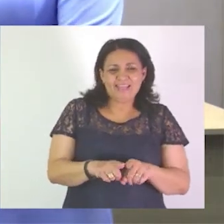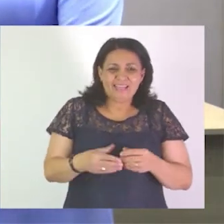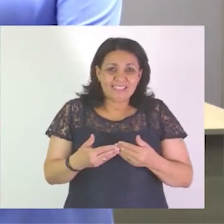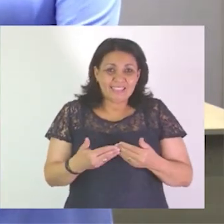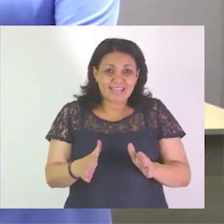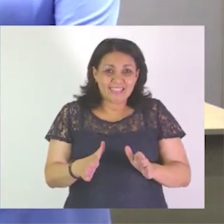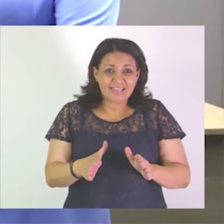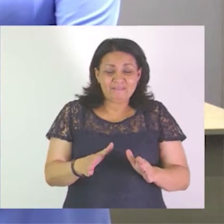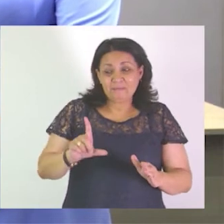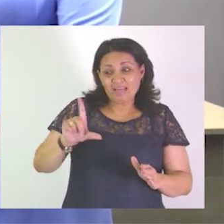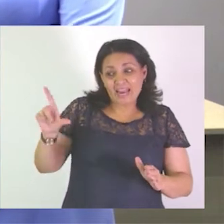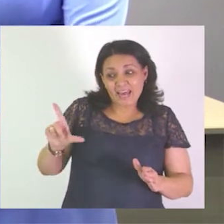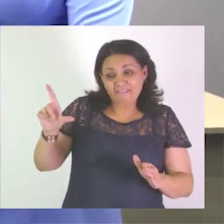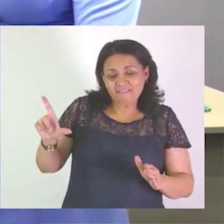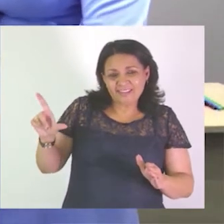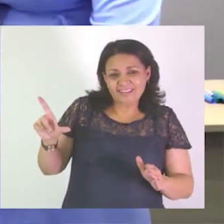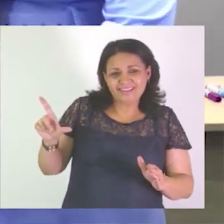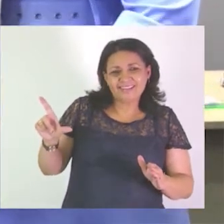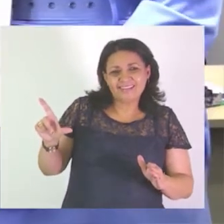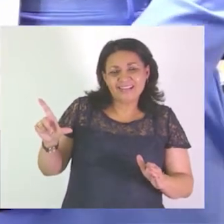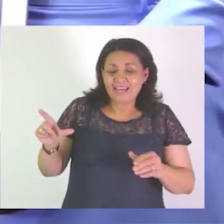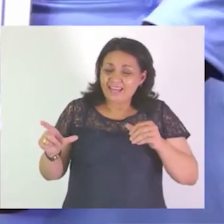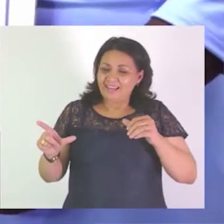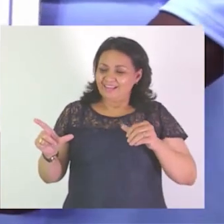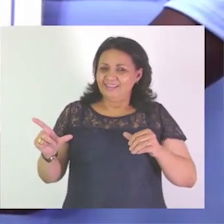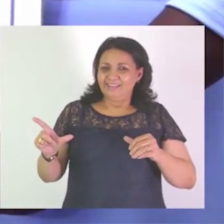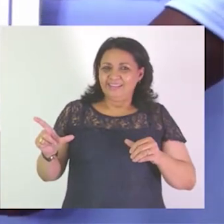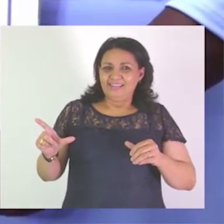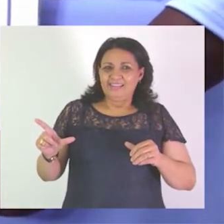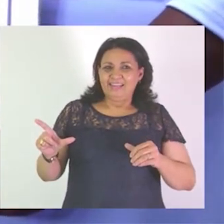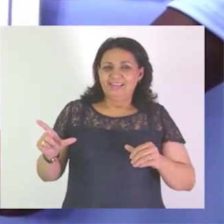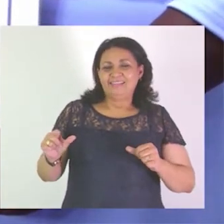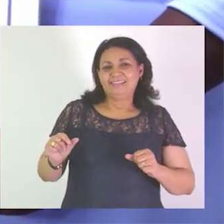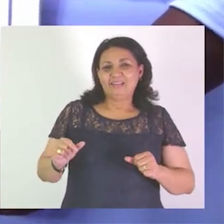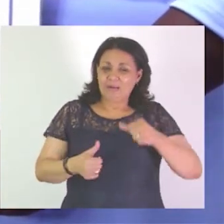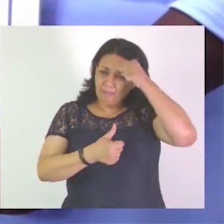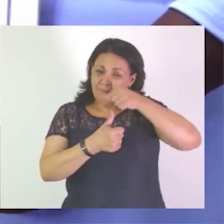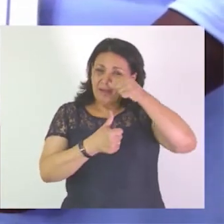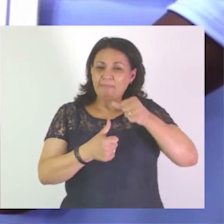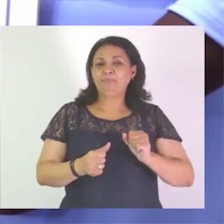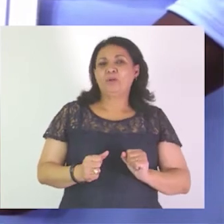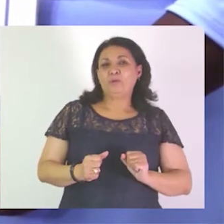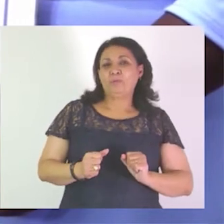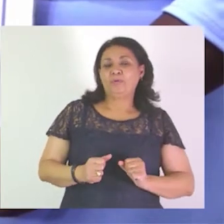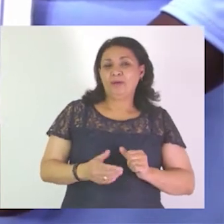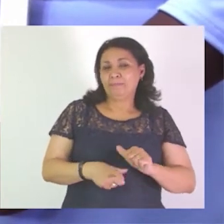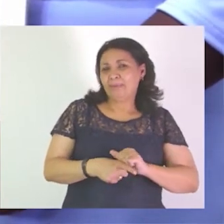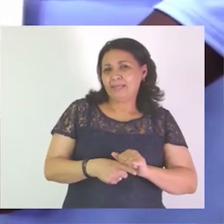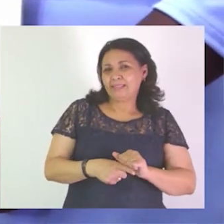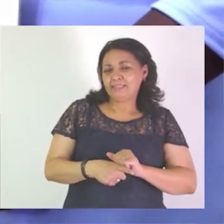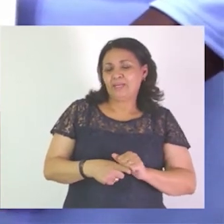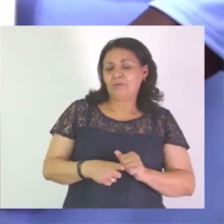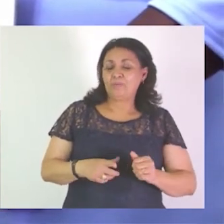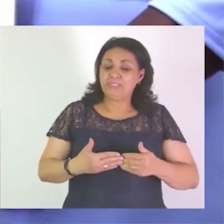starting from the left. Remember, when we're practicing handwriting, we always start from the